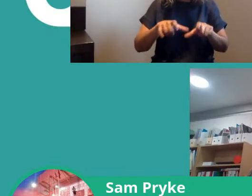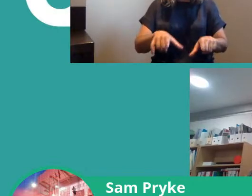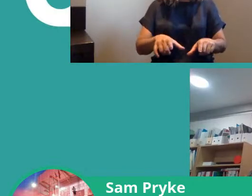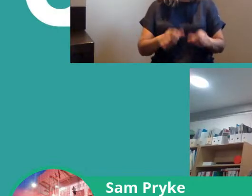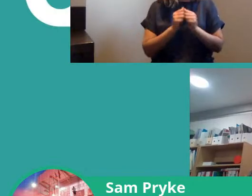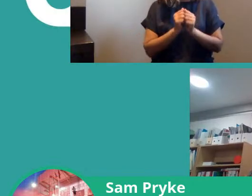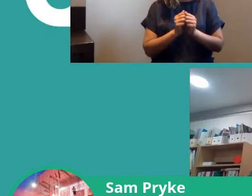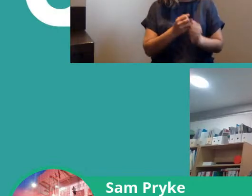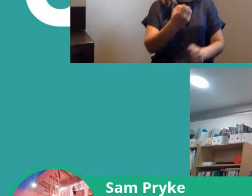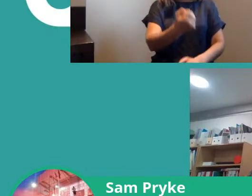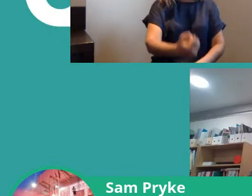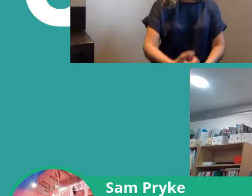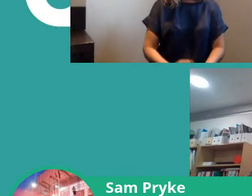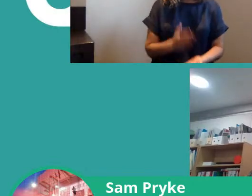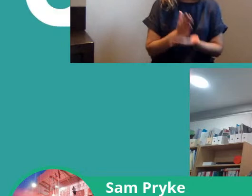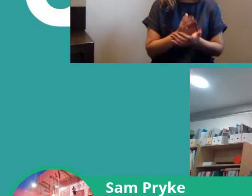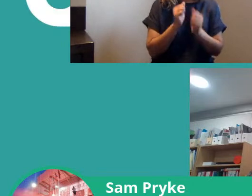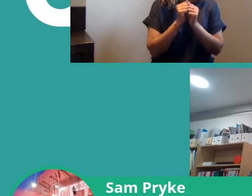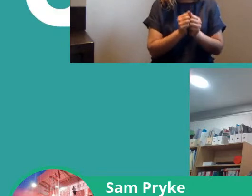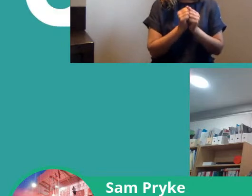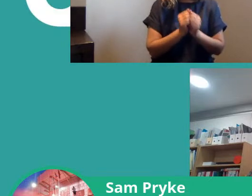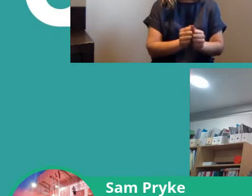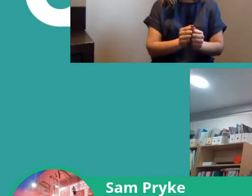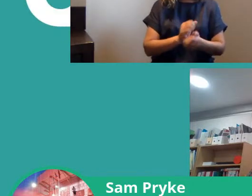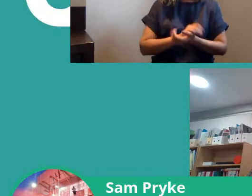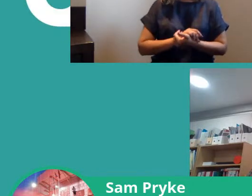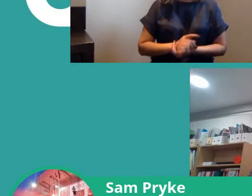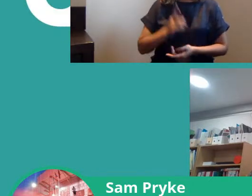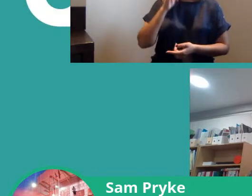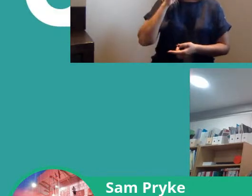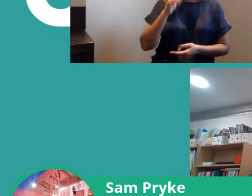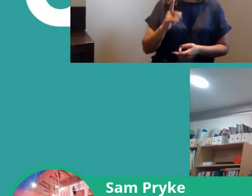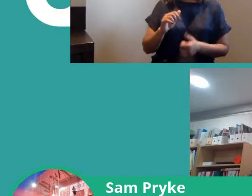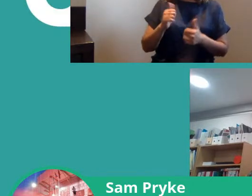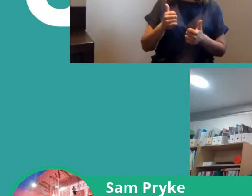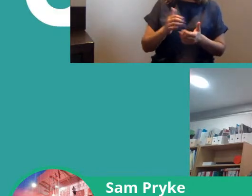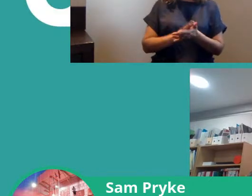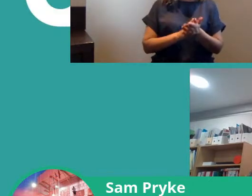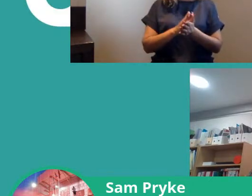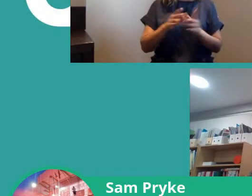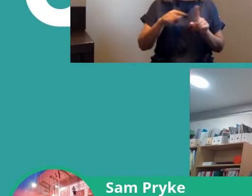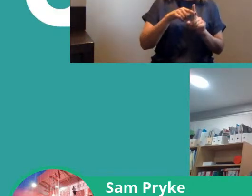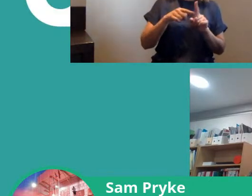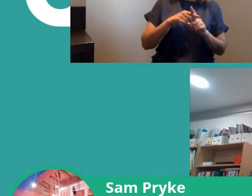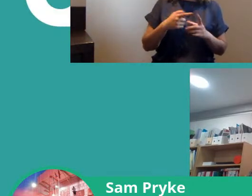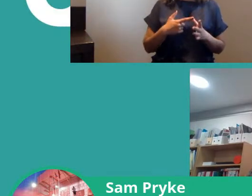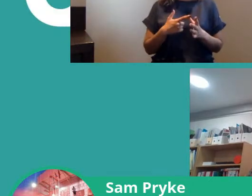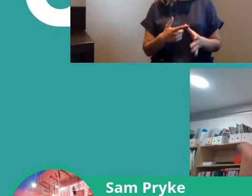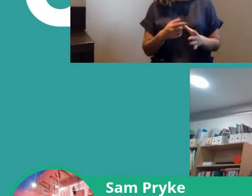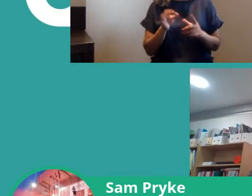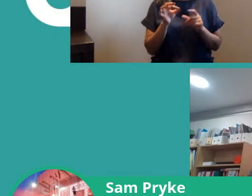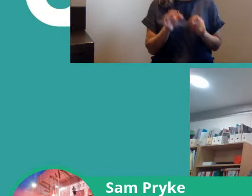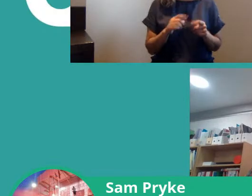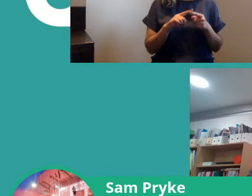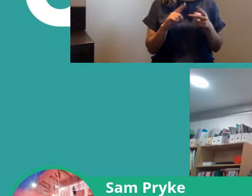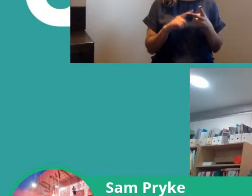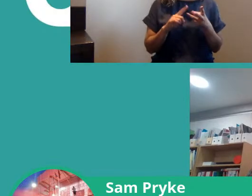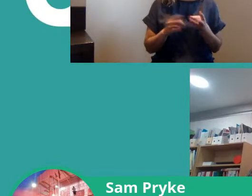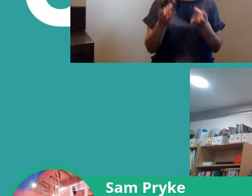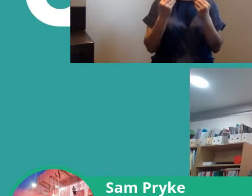virtues it's definitely it's definitely worth doing and I think it is really heartening when you do apply the principles you learn because there's nothing